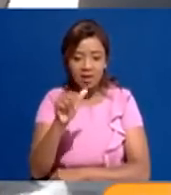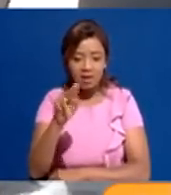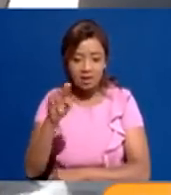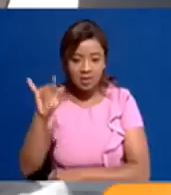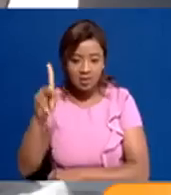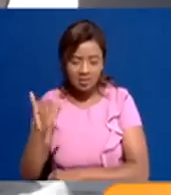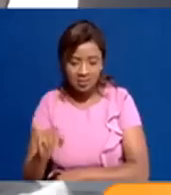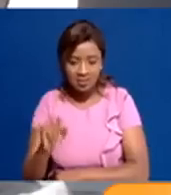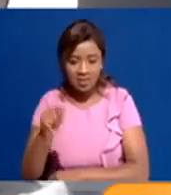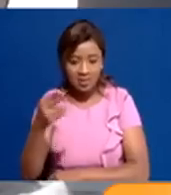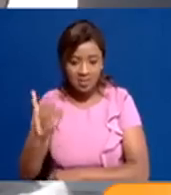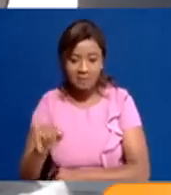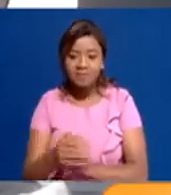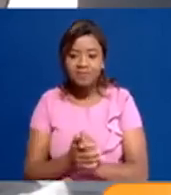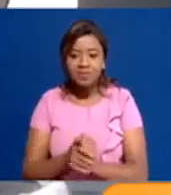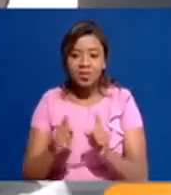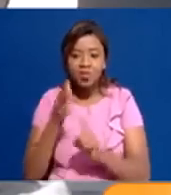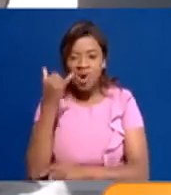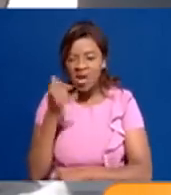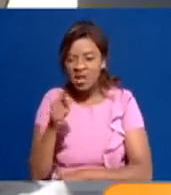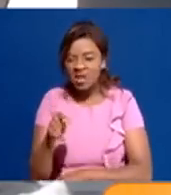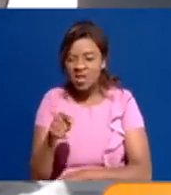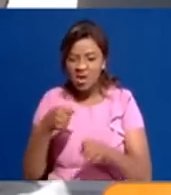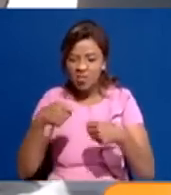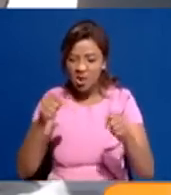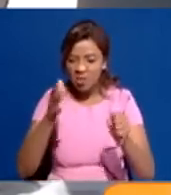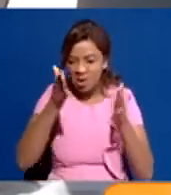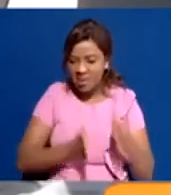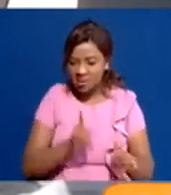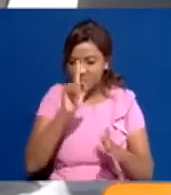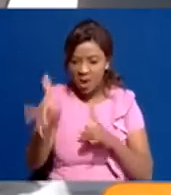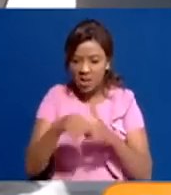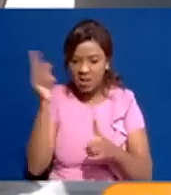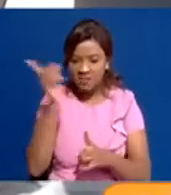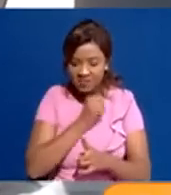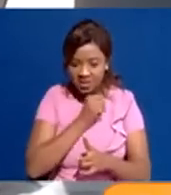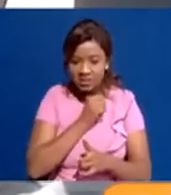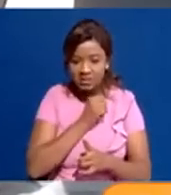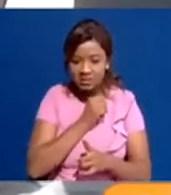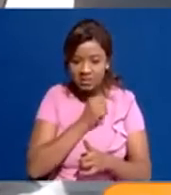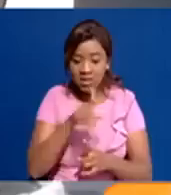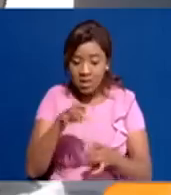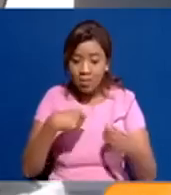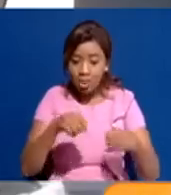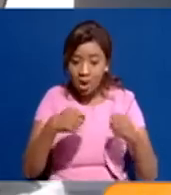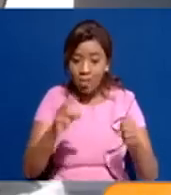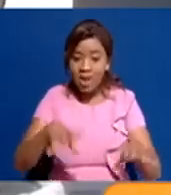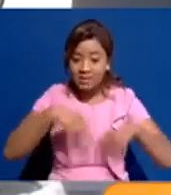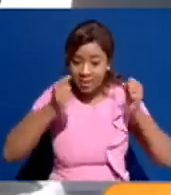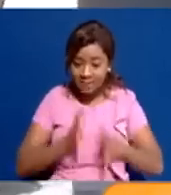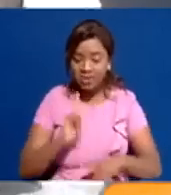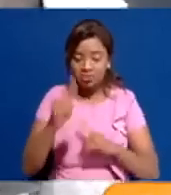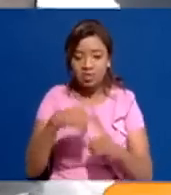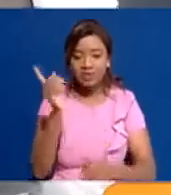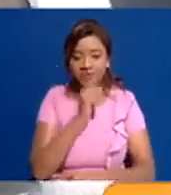residents staged protests following the killing of a local boda operator's chairman. Well, the family of the late Willis Mugambi